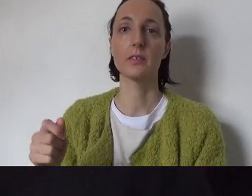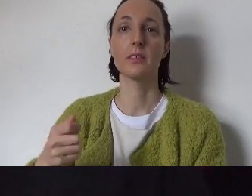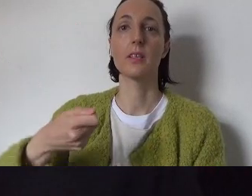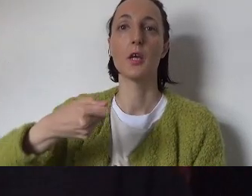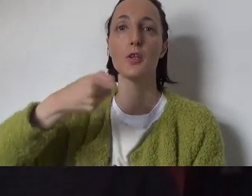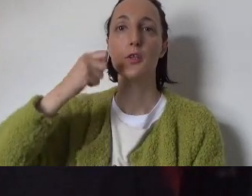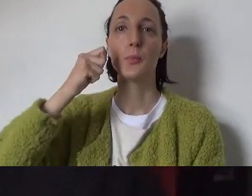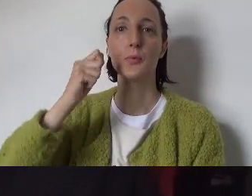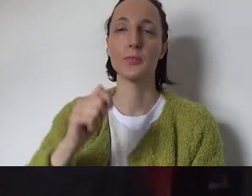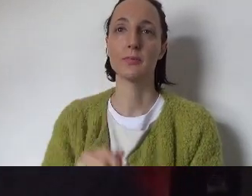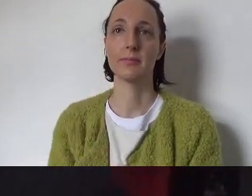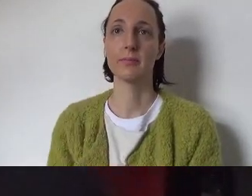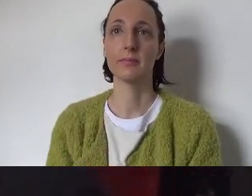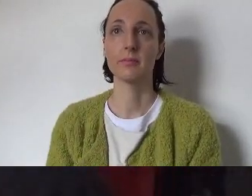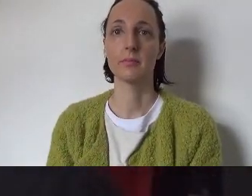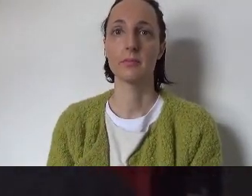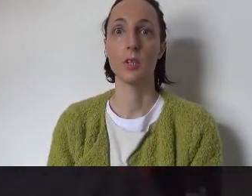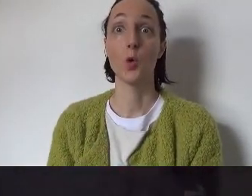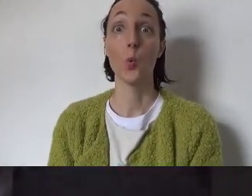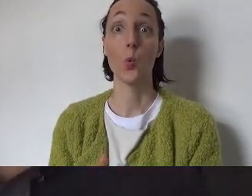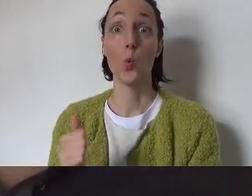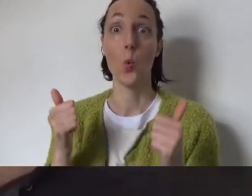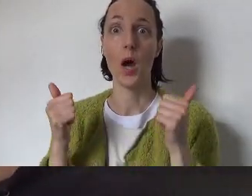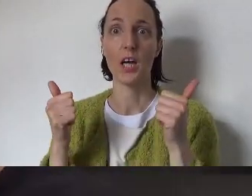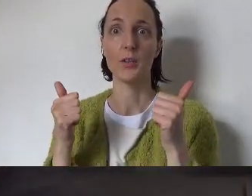forget to take the spoon.